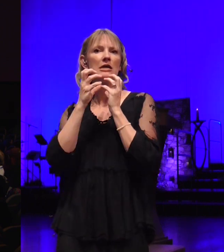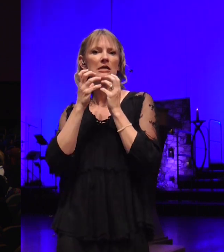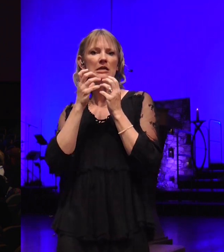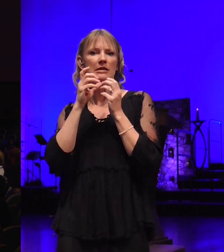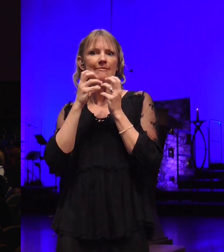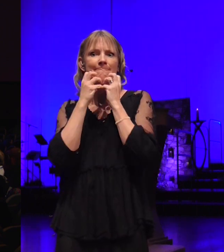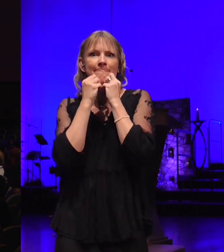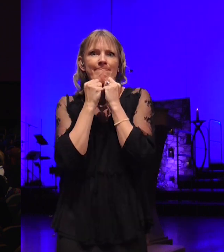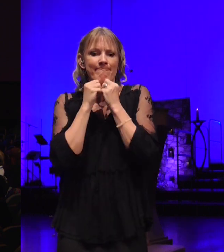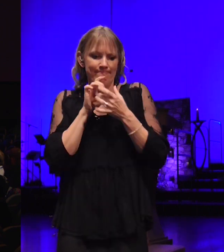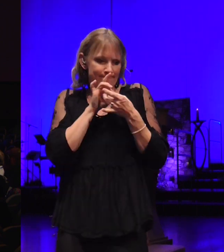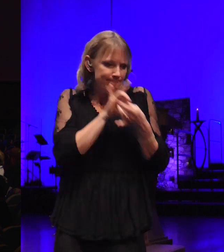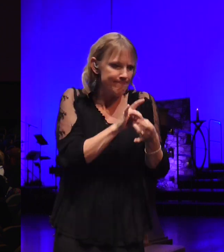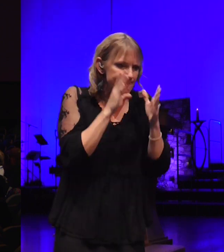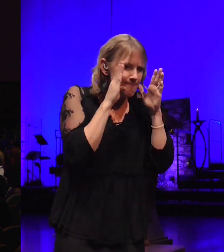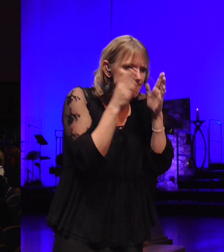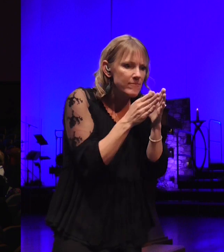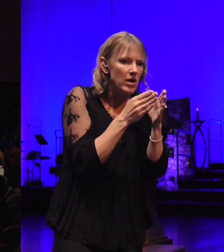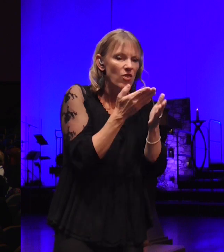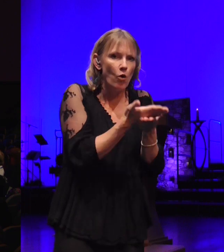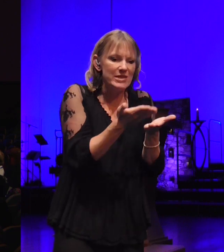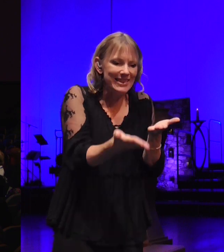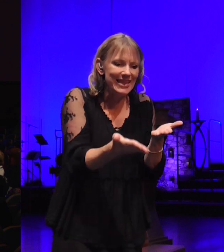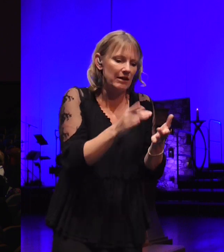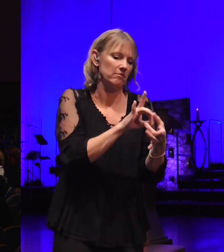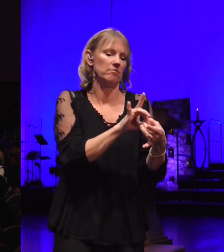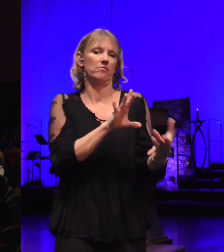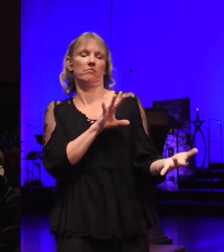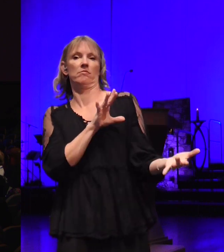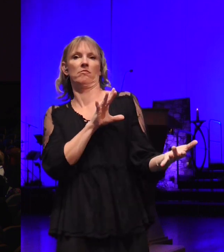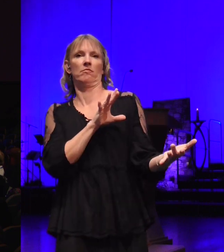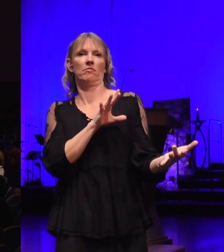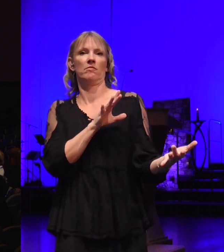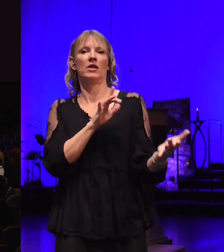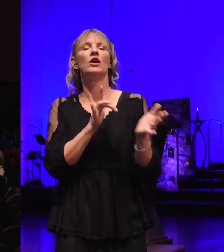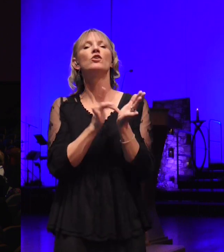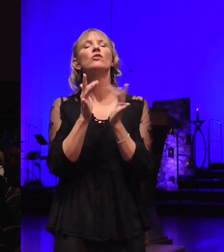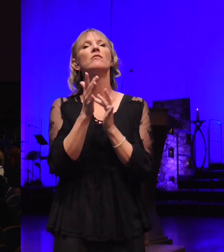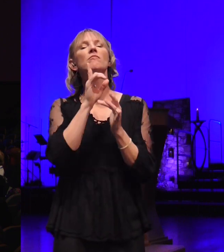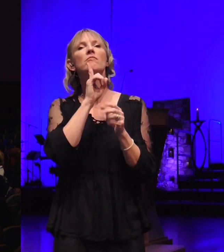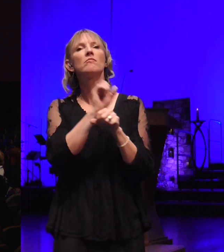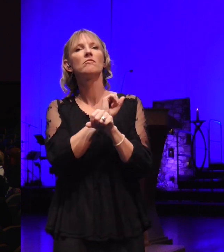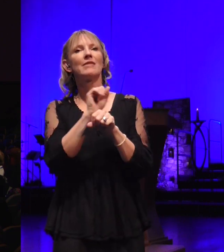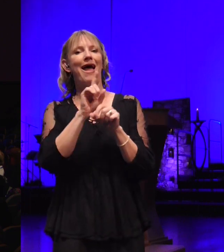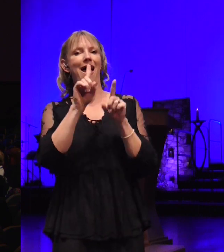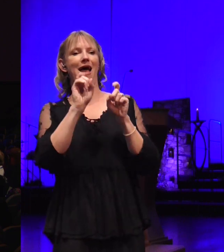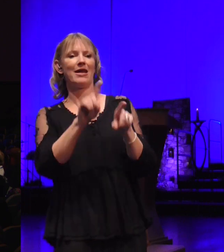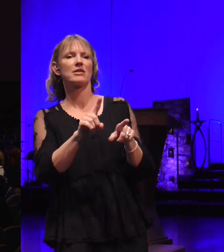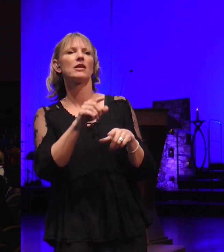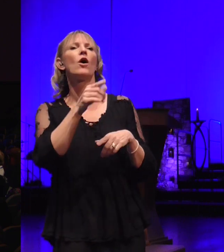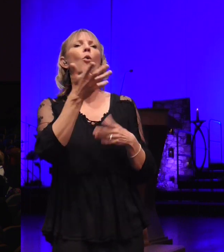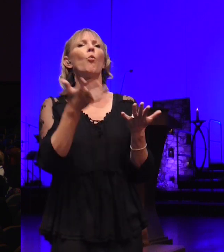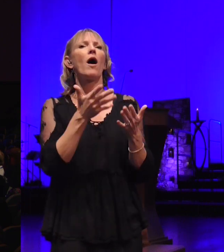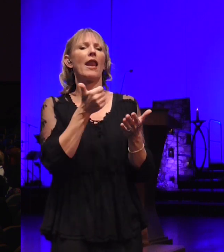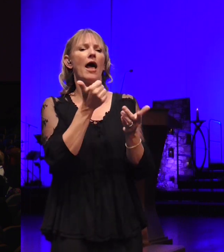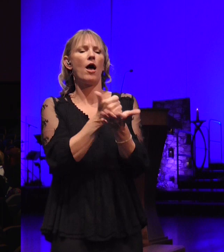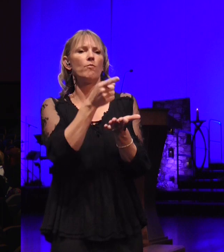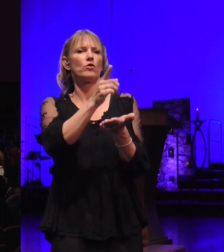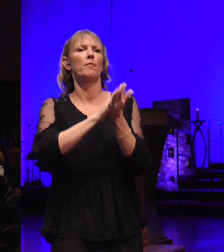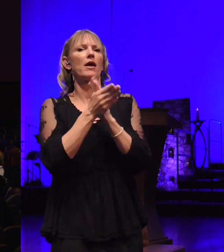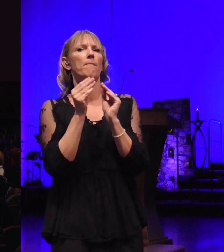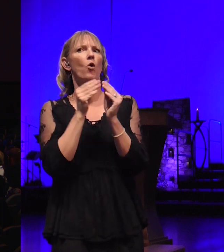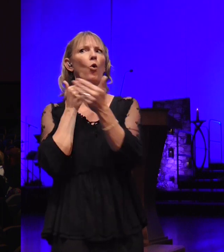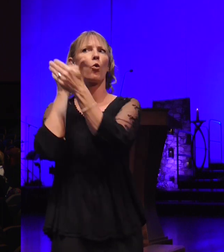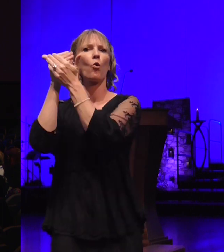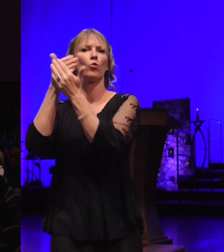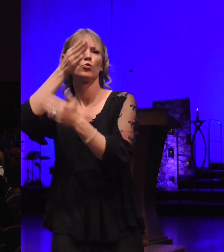possessions. The real question I think Jesus is asking is what's getting you closer to God? And I ask you that this morning.